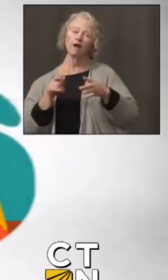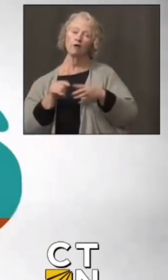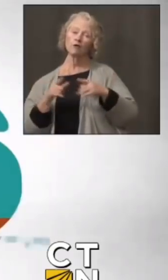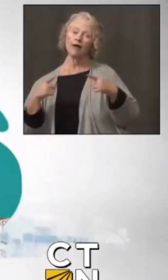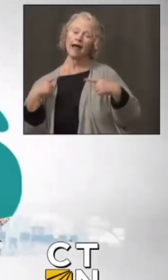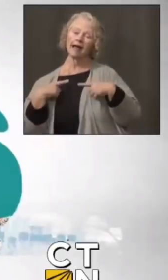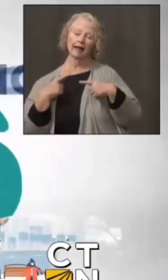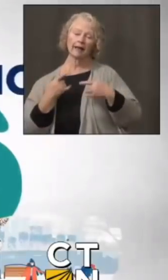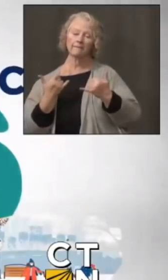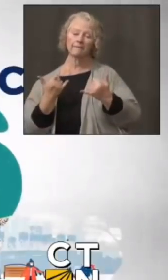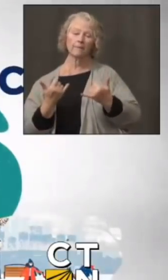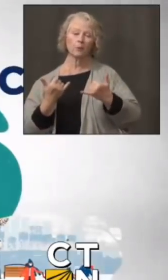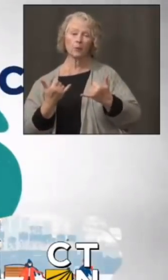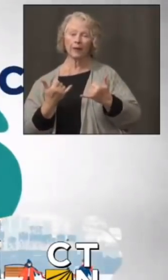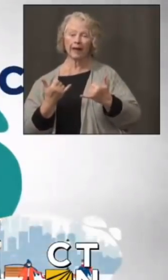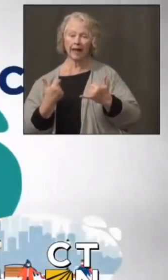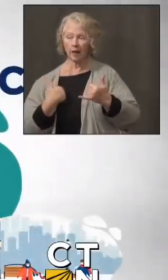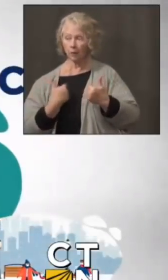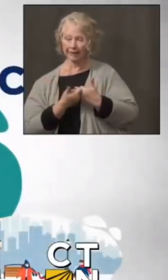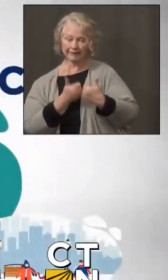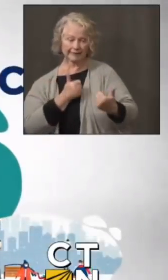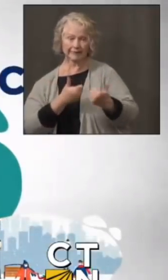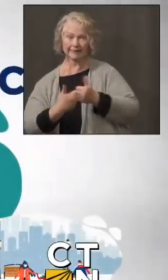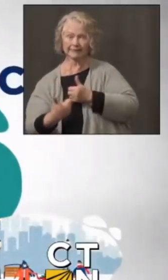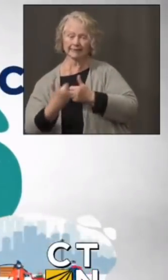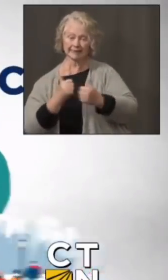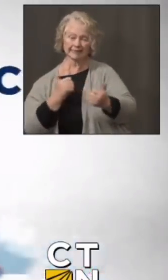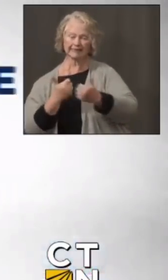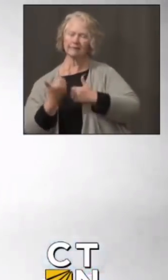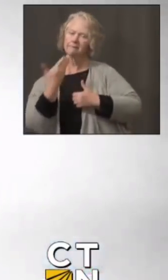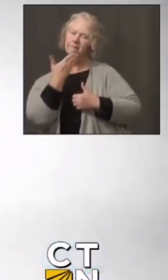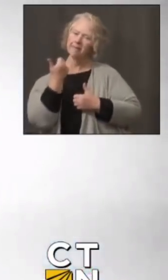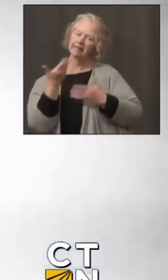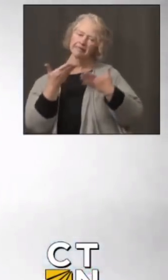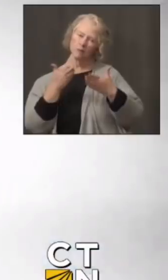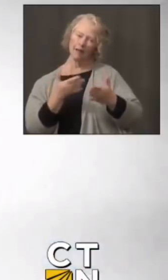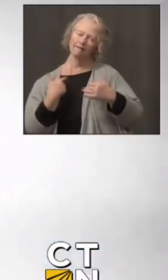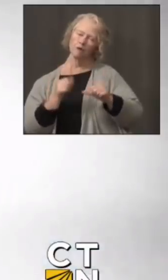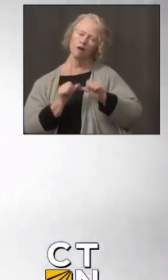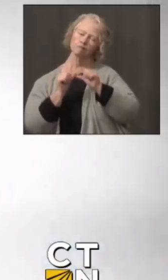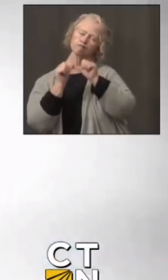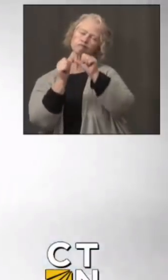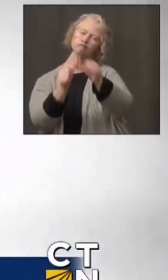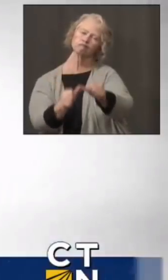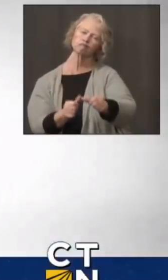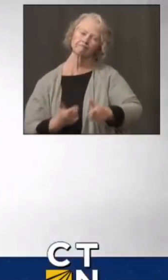year, keeping our distance is the best way to make sure we'll be together for years to